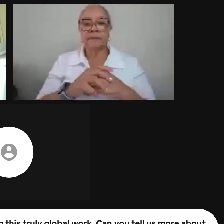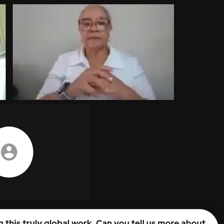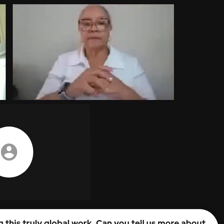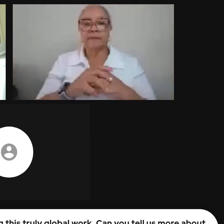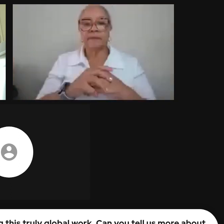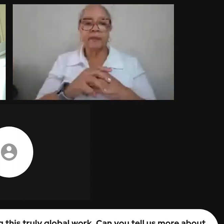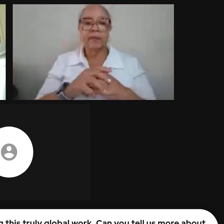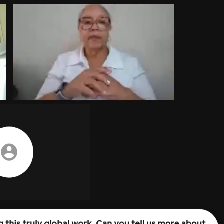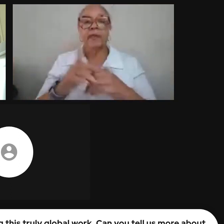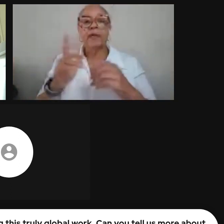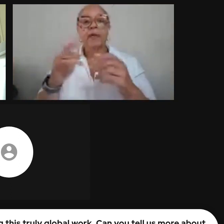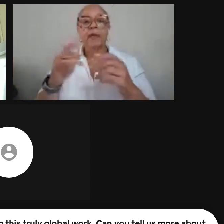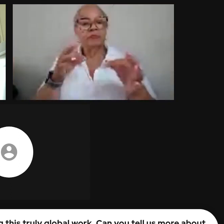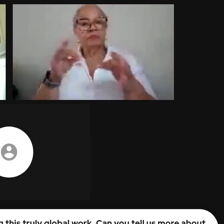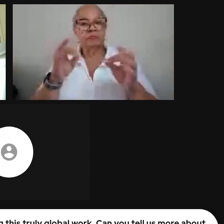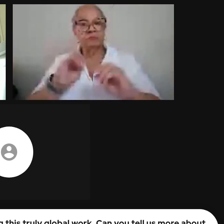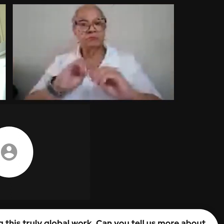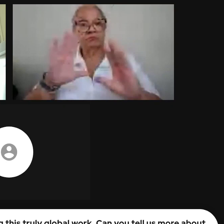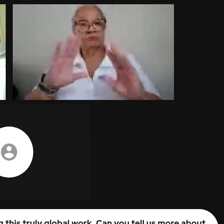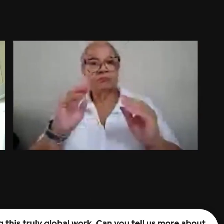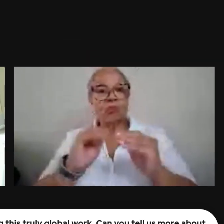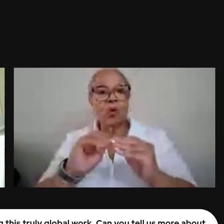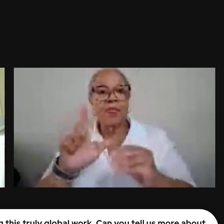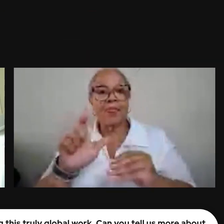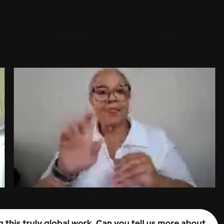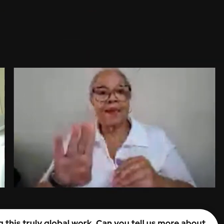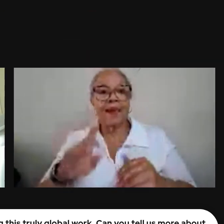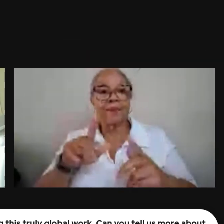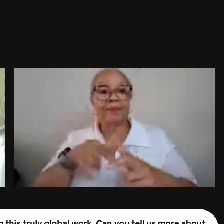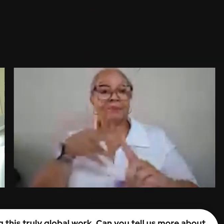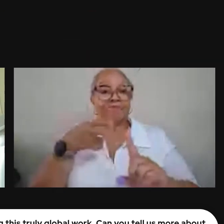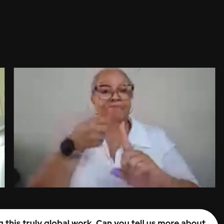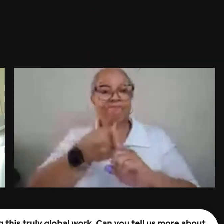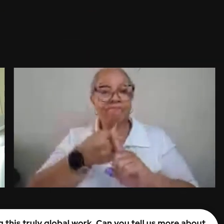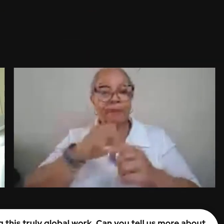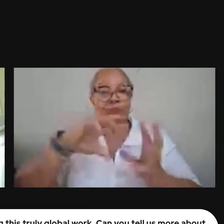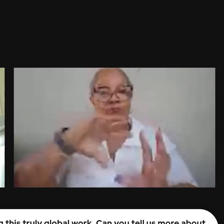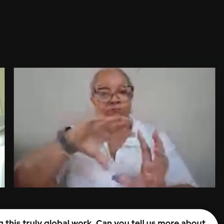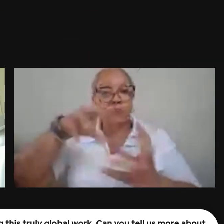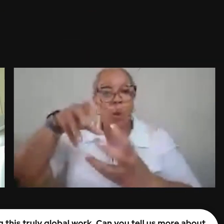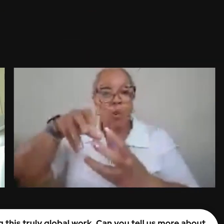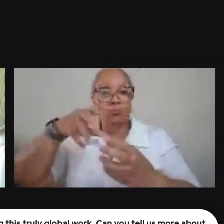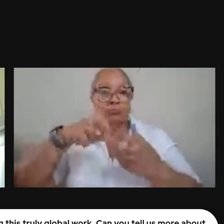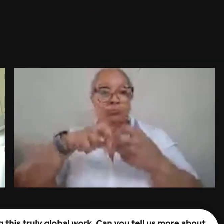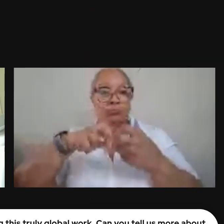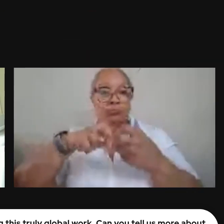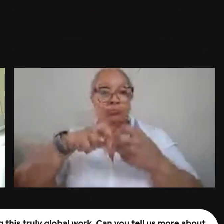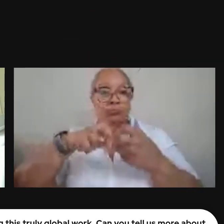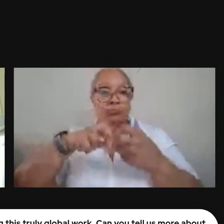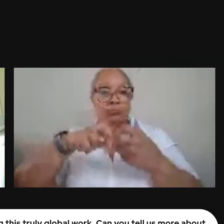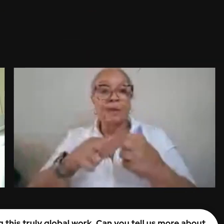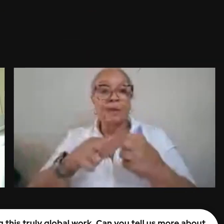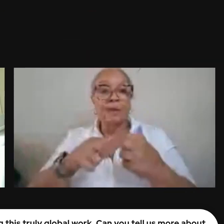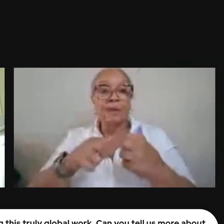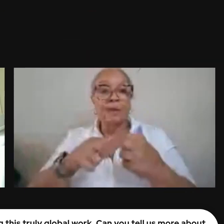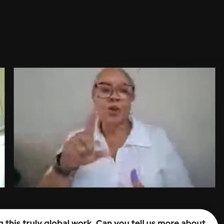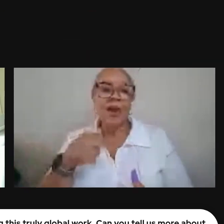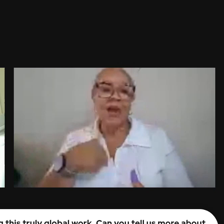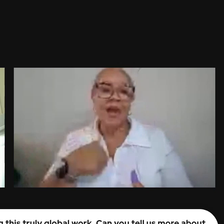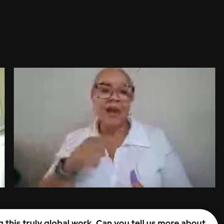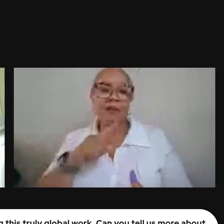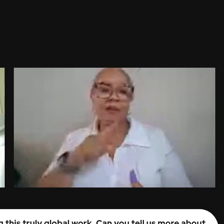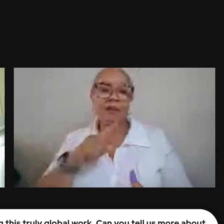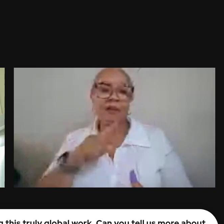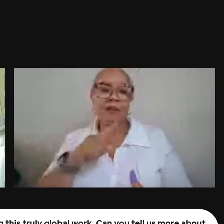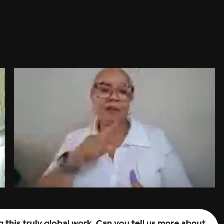Can you tell us more about how your lab tackles these global problems? Thank you, Joel. So I rely very heavily